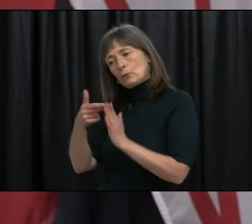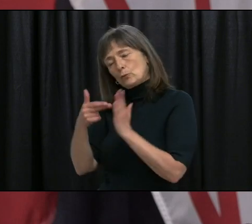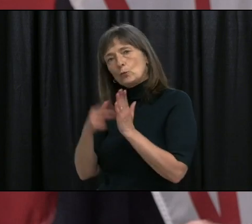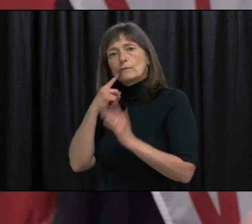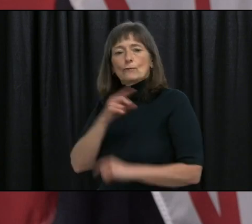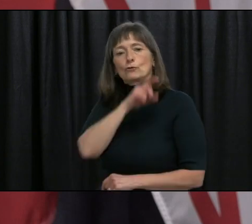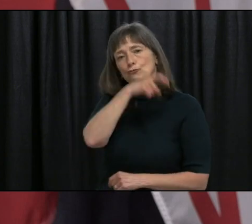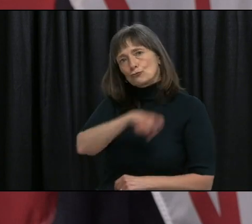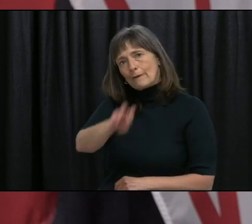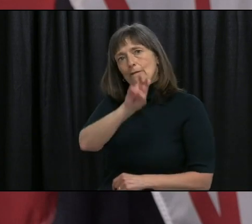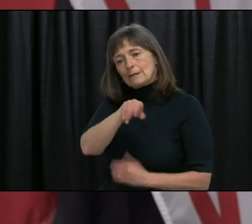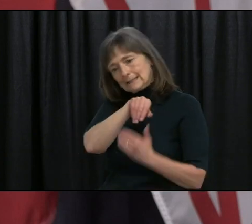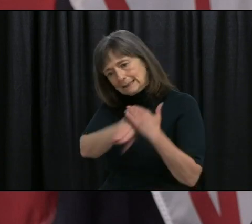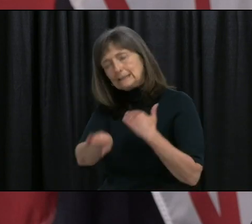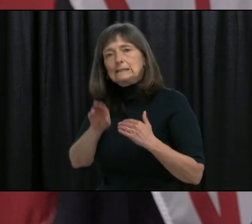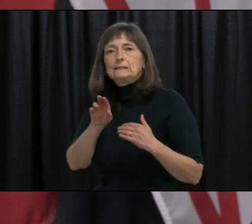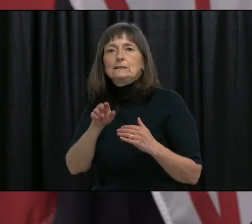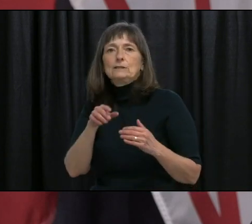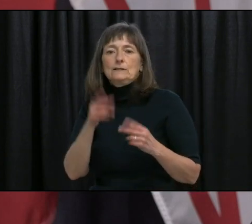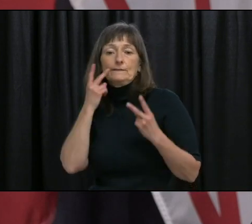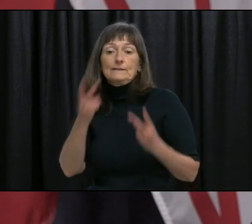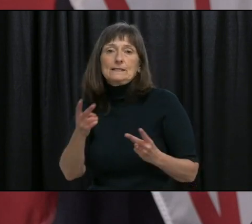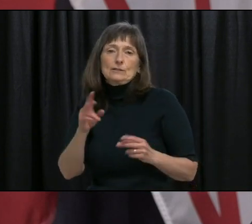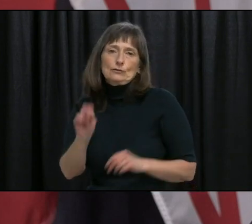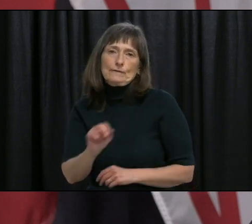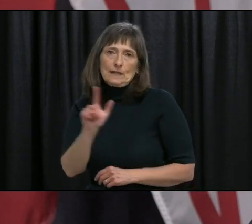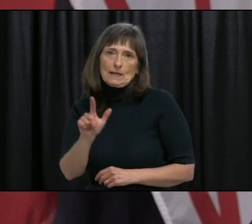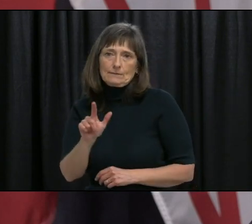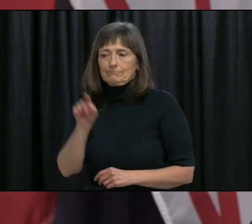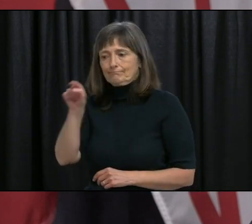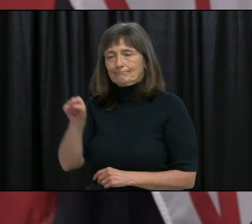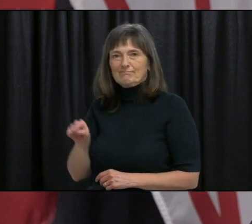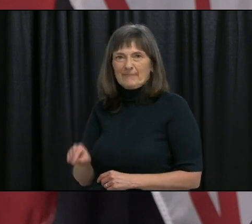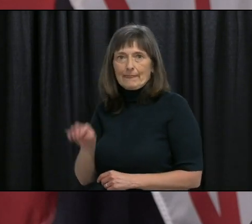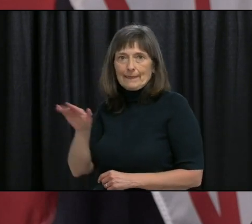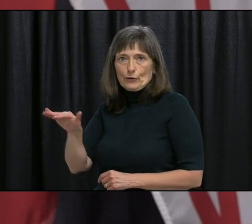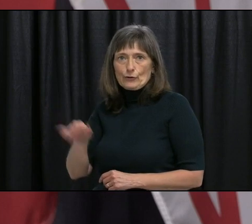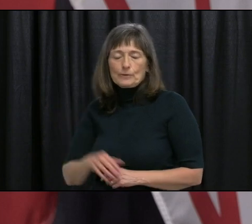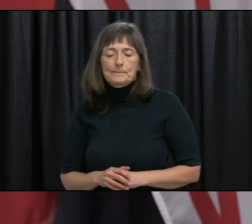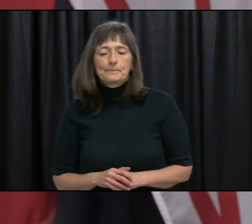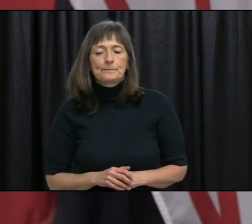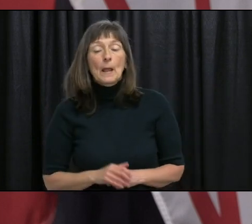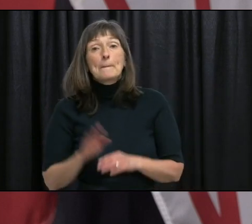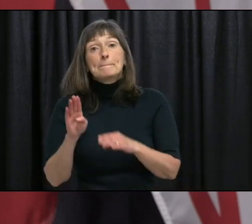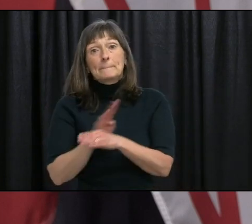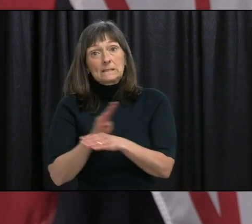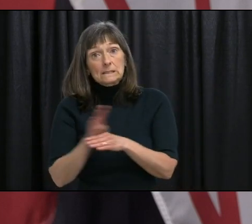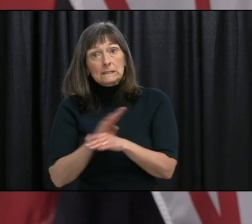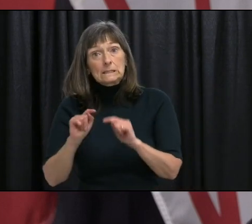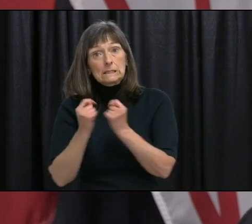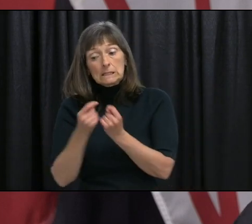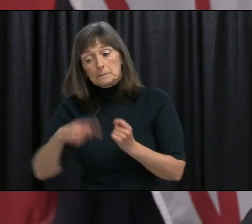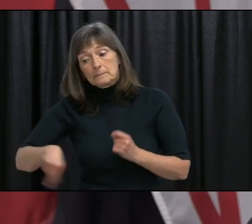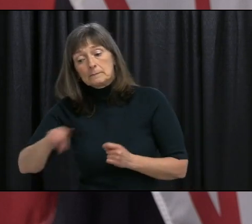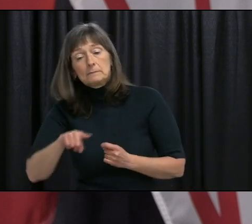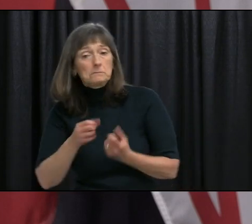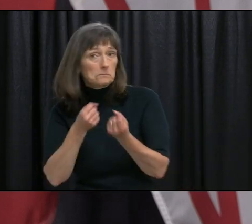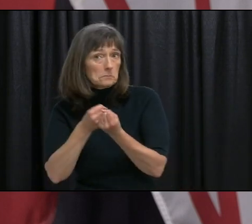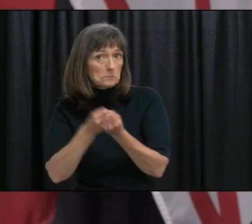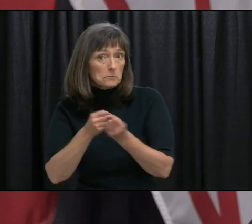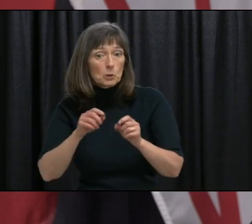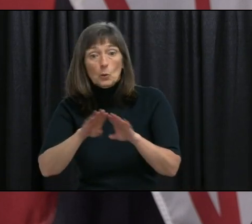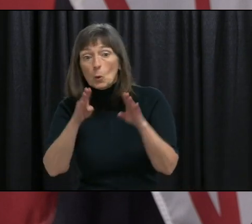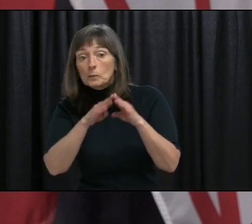the information that will be required on the exemption order. Our business response team has been very supportive of businesses as they've